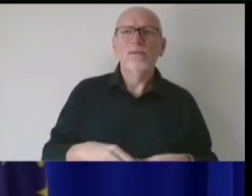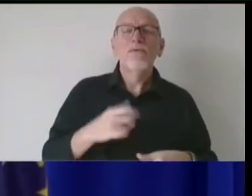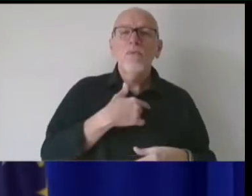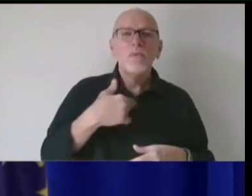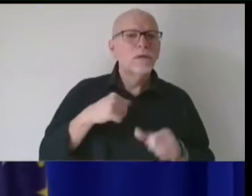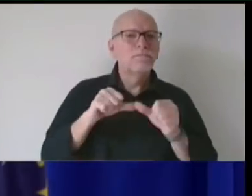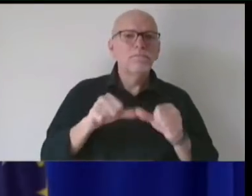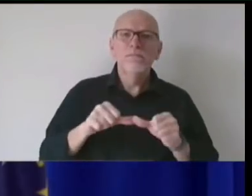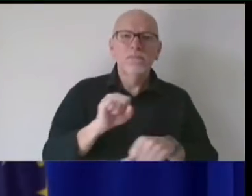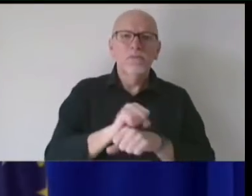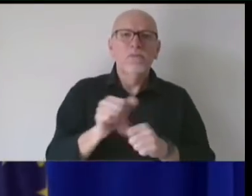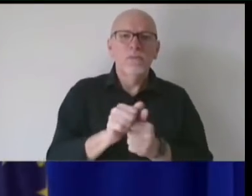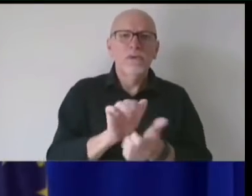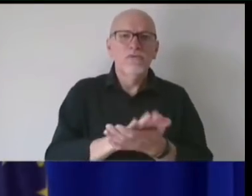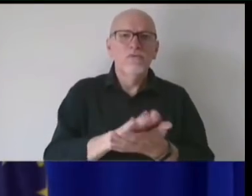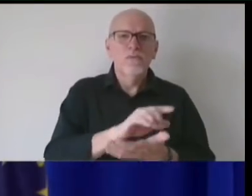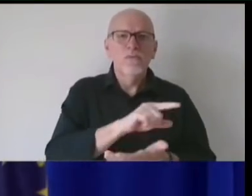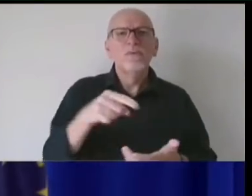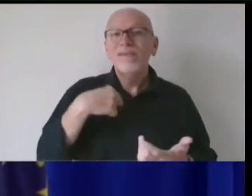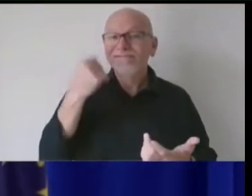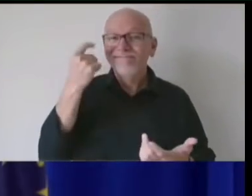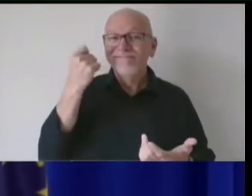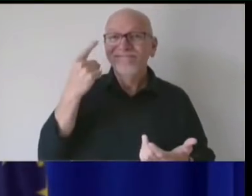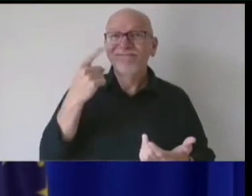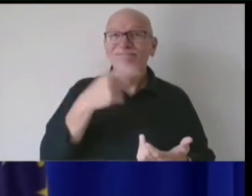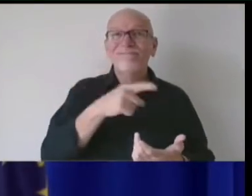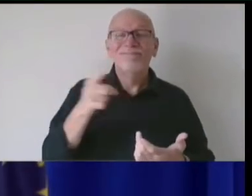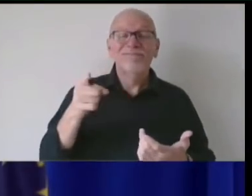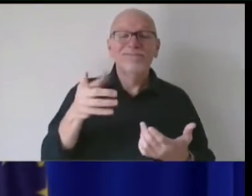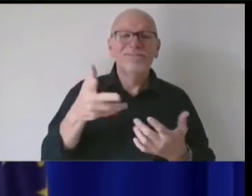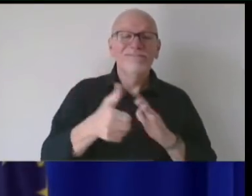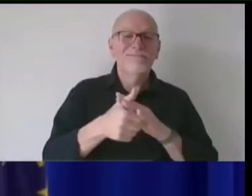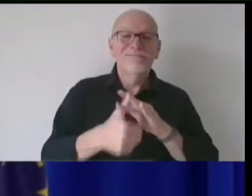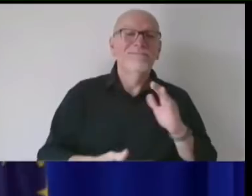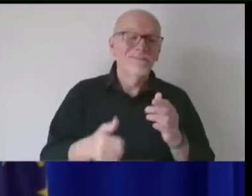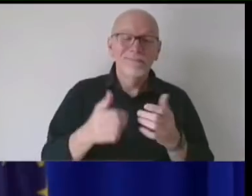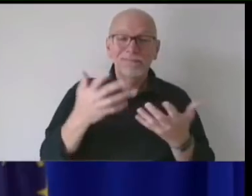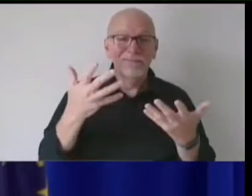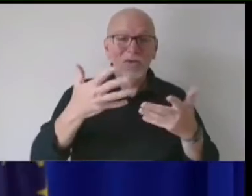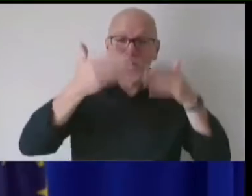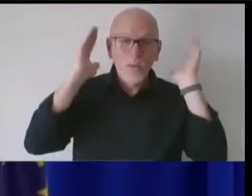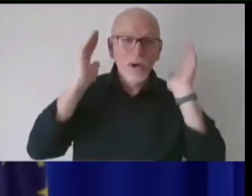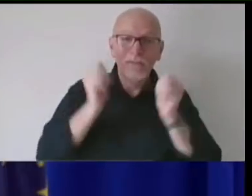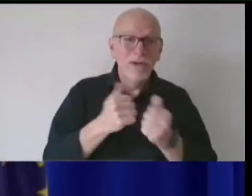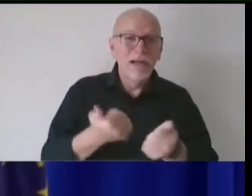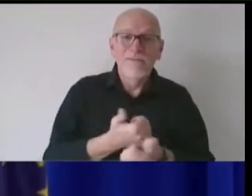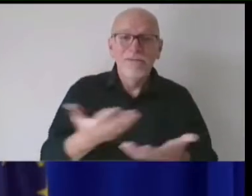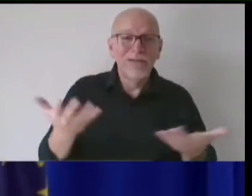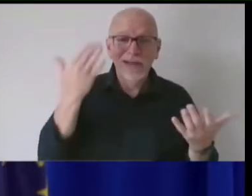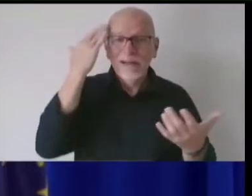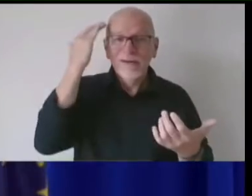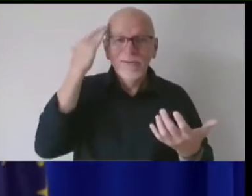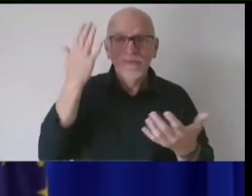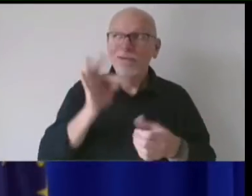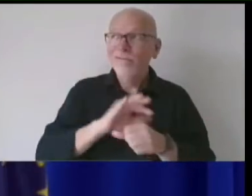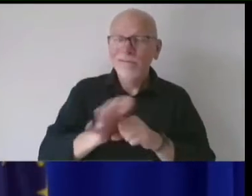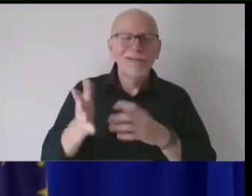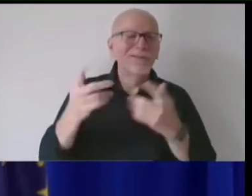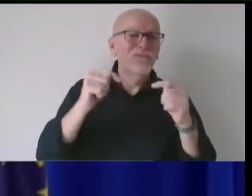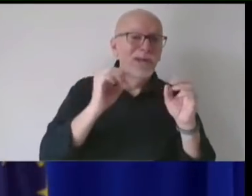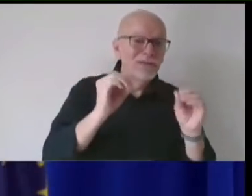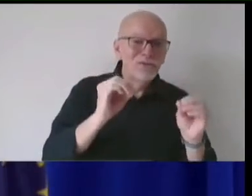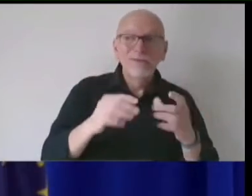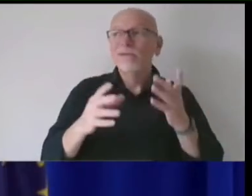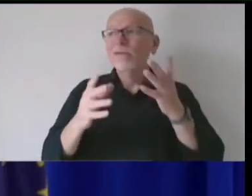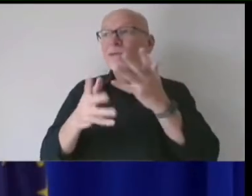to work with our schools. I understand they are overwhelmed with everything that they've already had to do with this pandemic and trying to educate students across